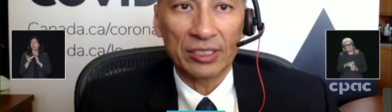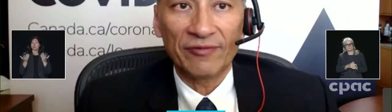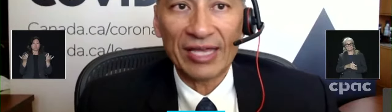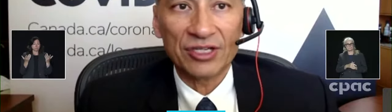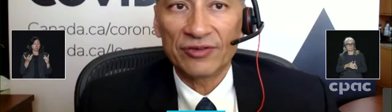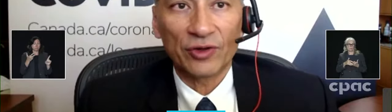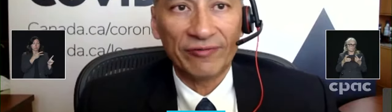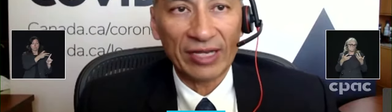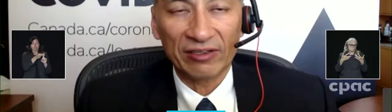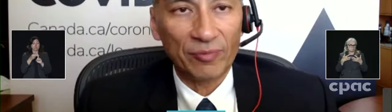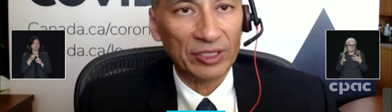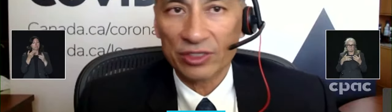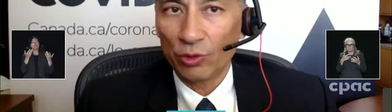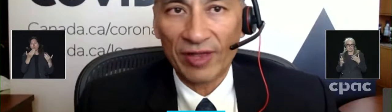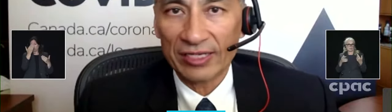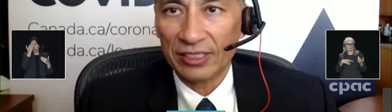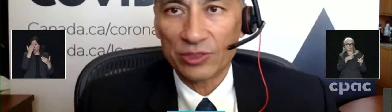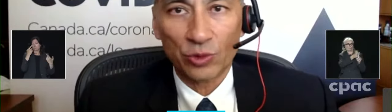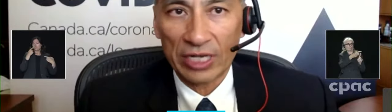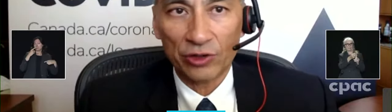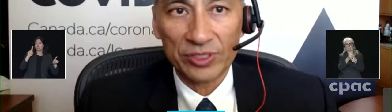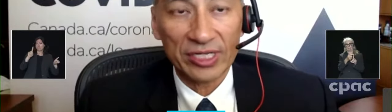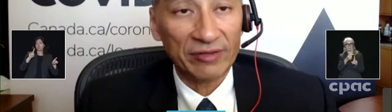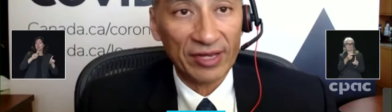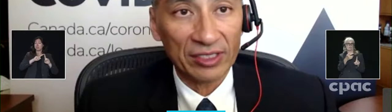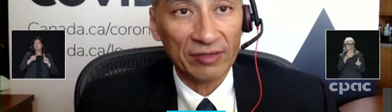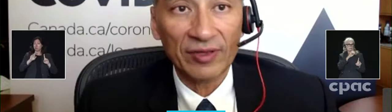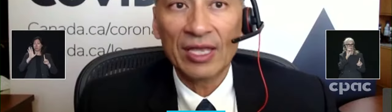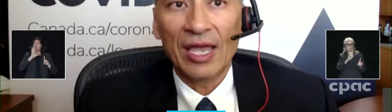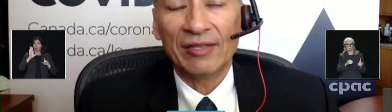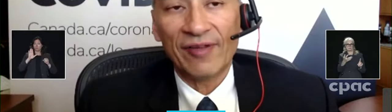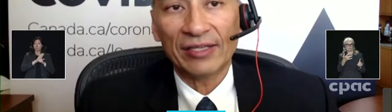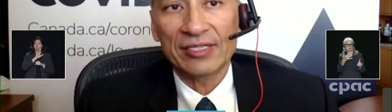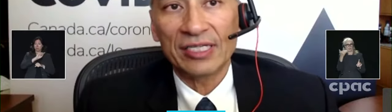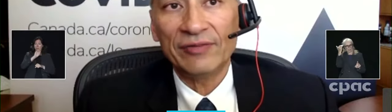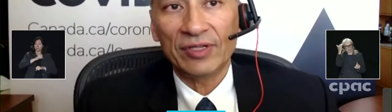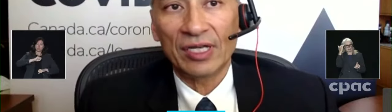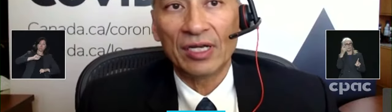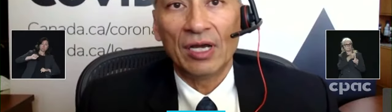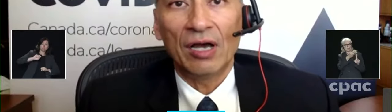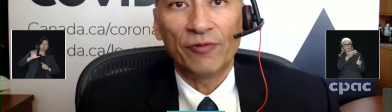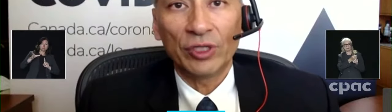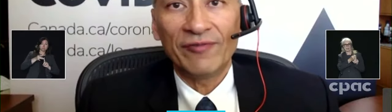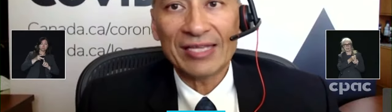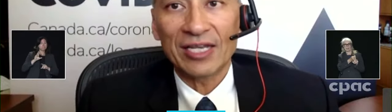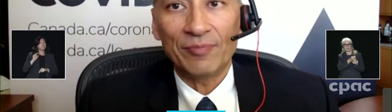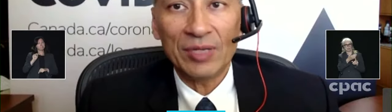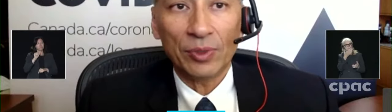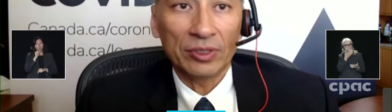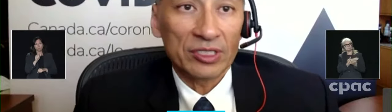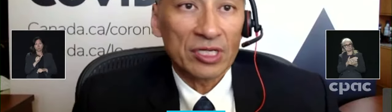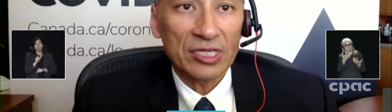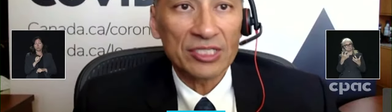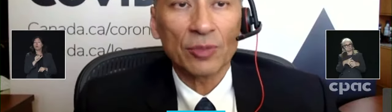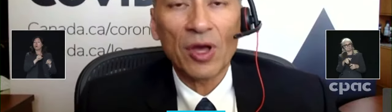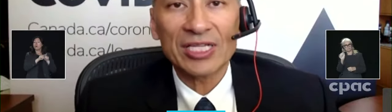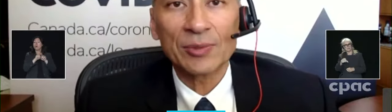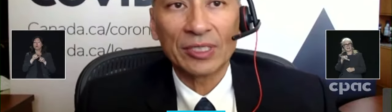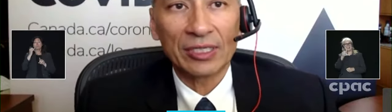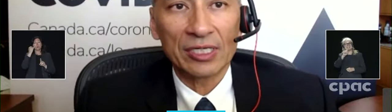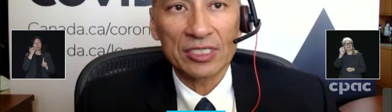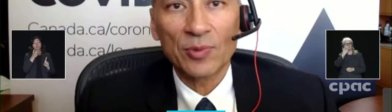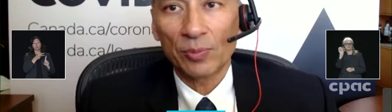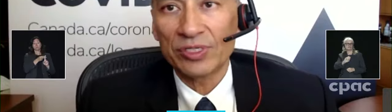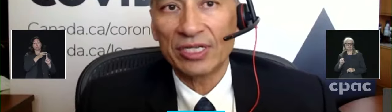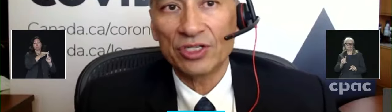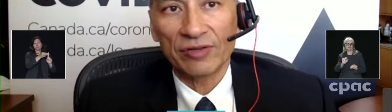know that the vaccines are very effective, but there's no vaccine that's 100% effective. And the fact is that even fully vaccinated people, it's still possible